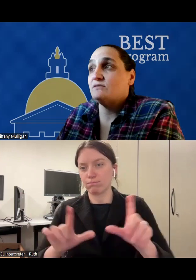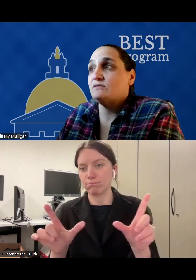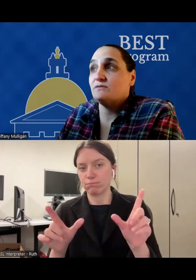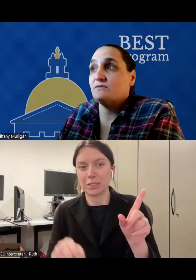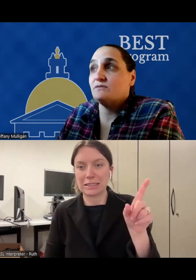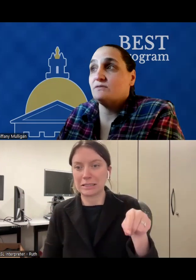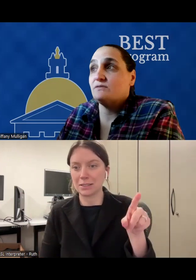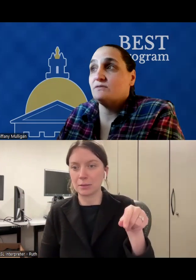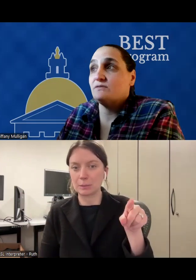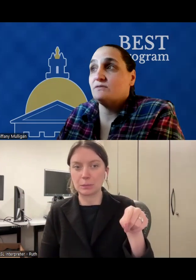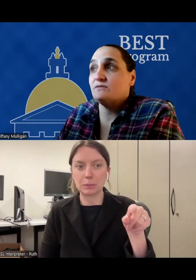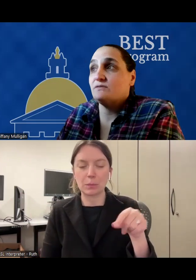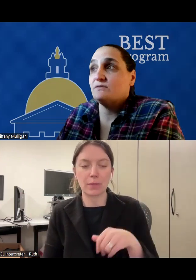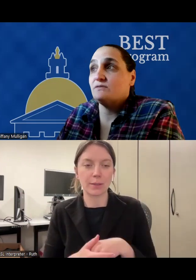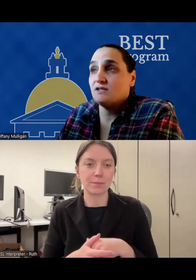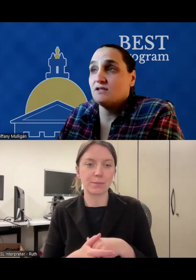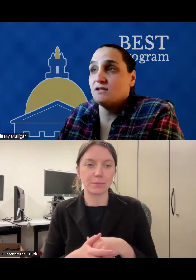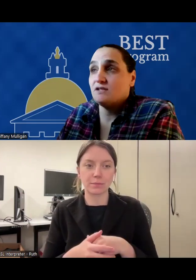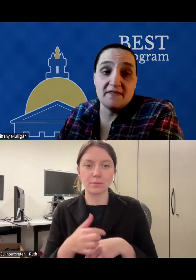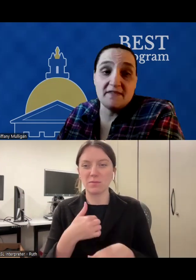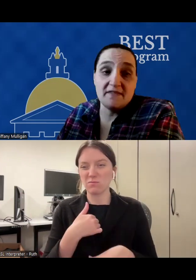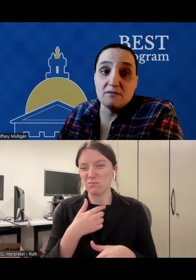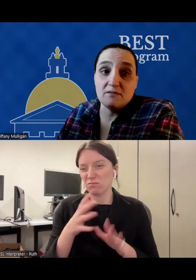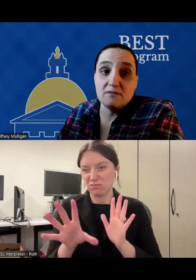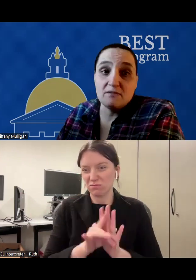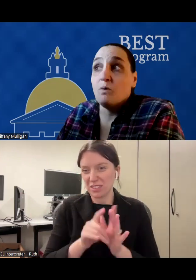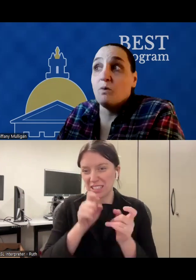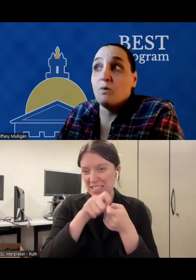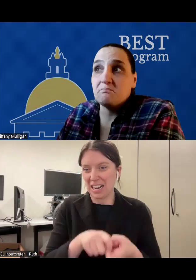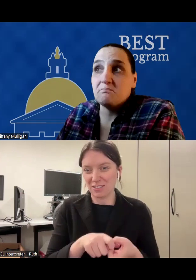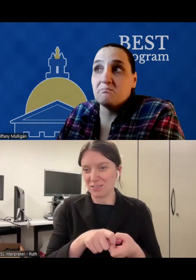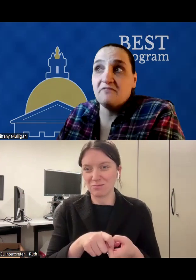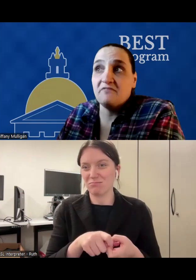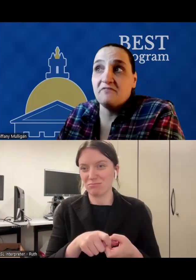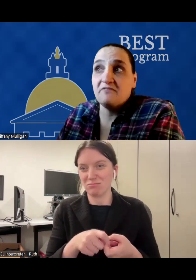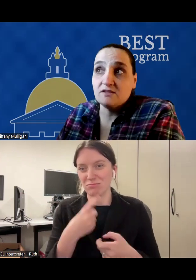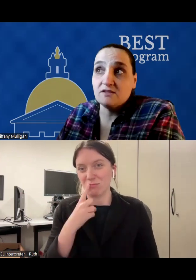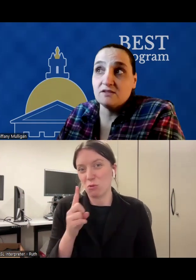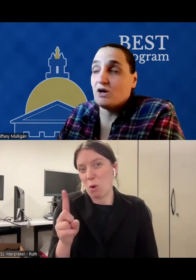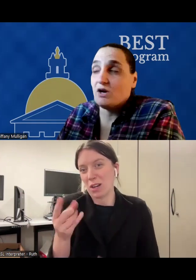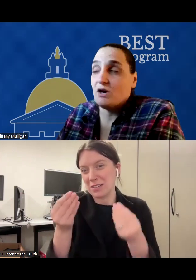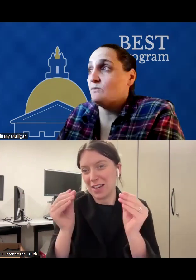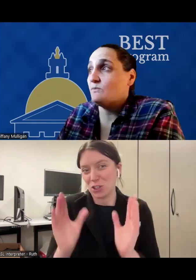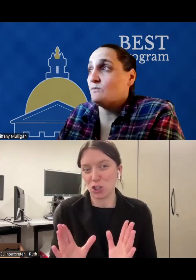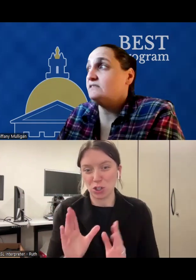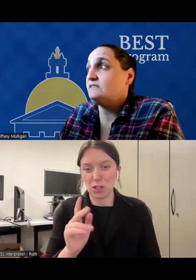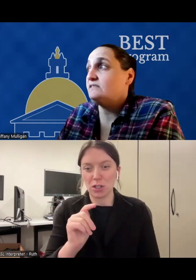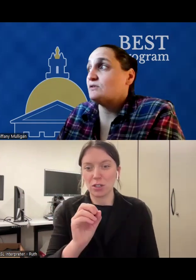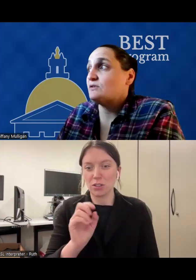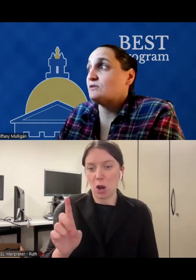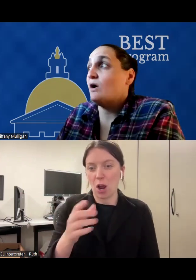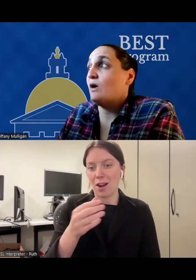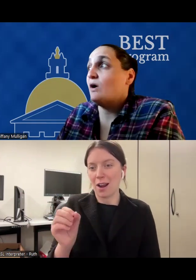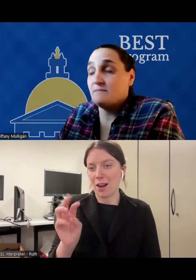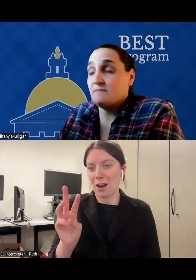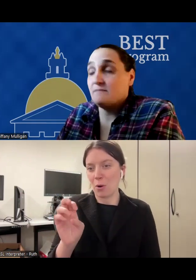this other page. So I did the details just on that one vendor, so Todd and Weld. So then it shows you